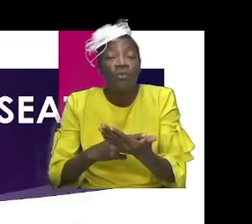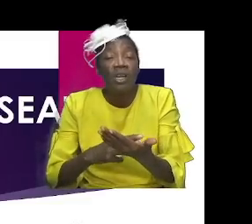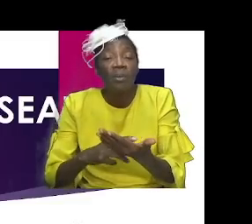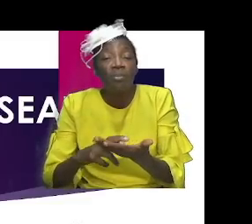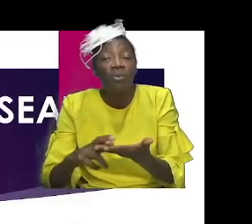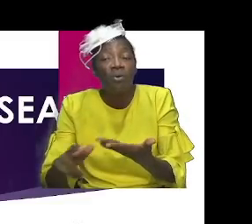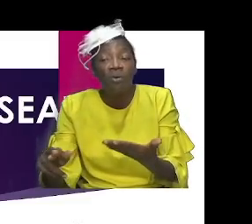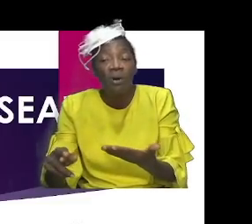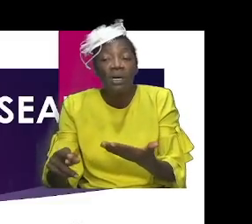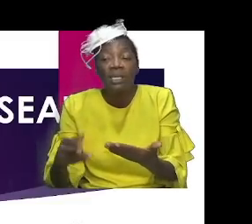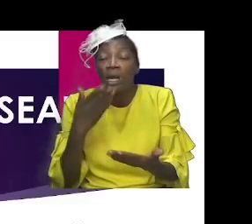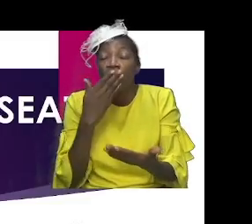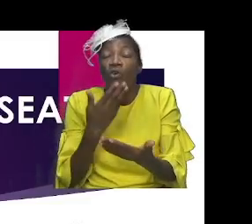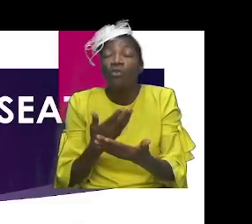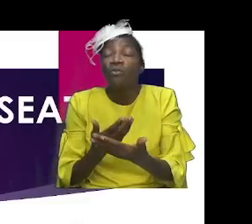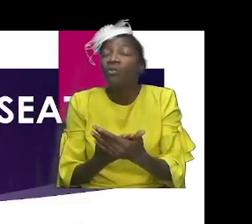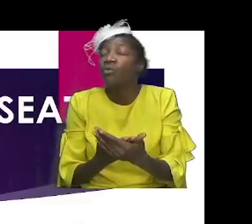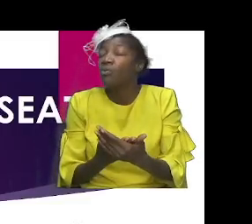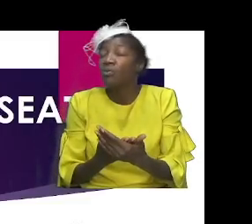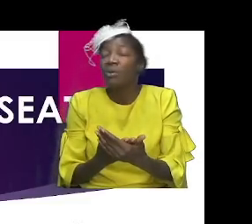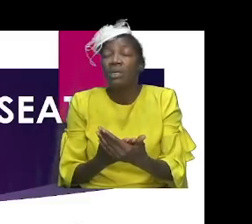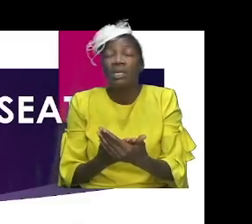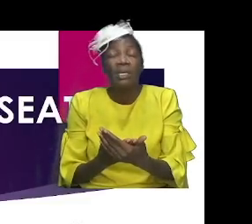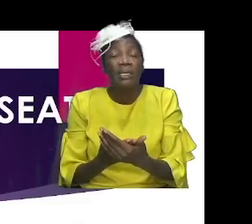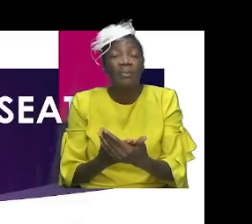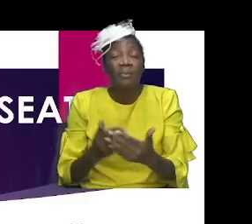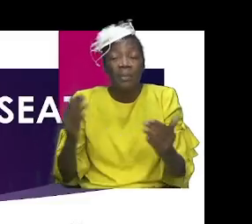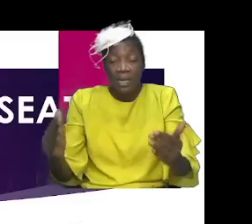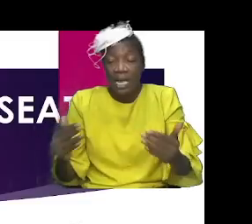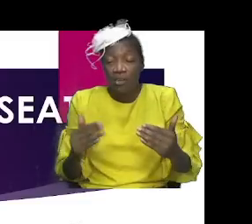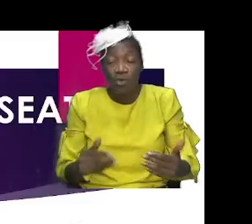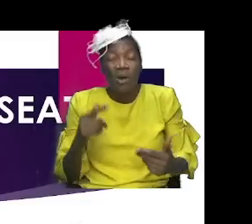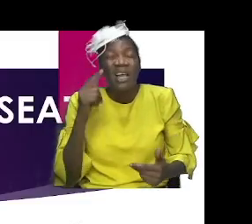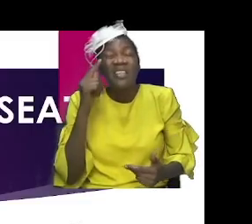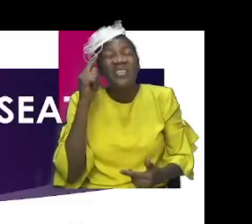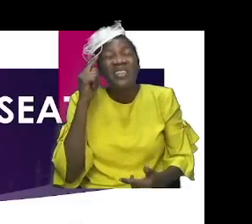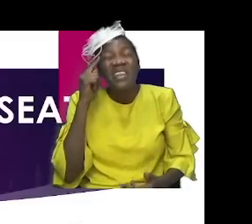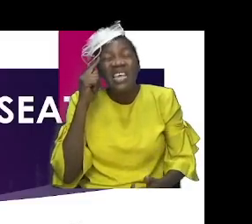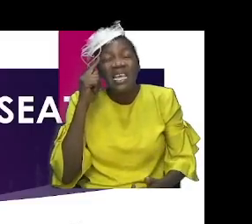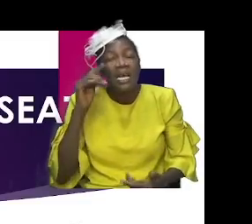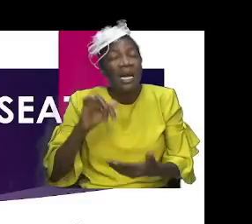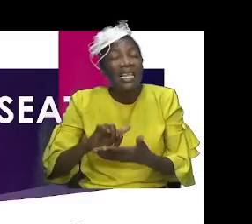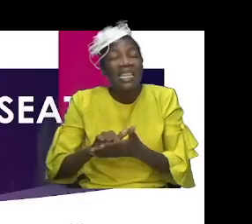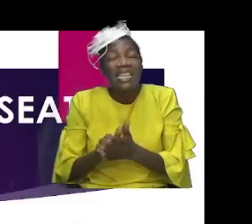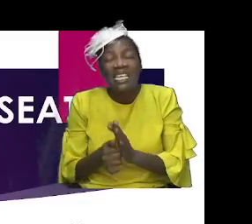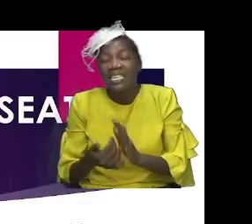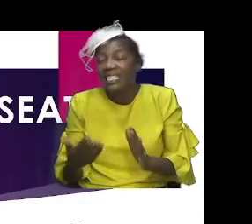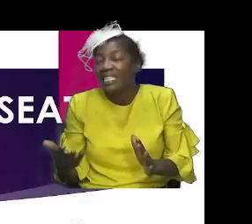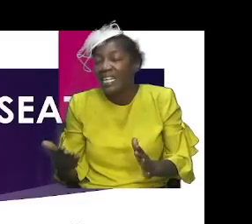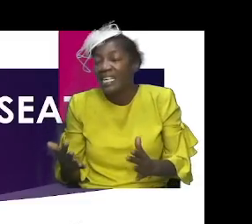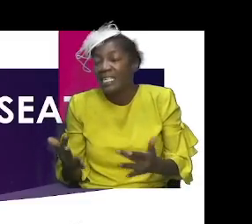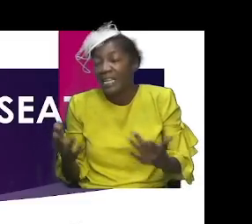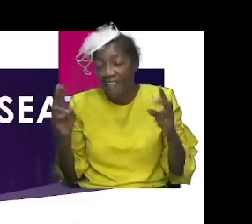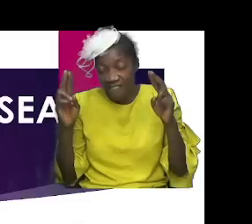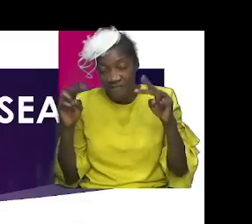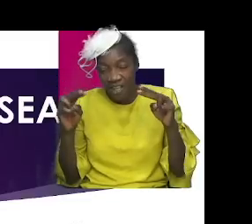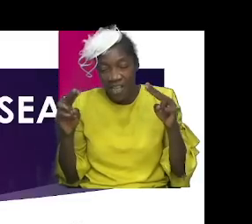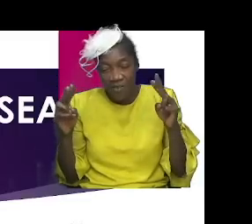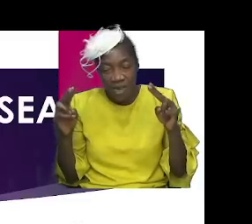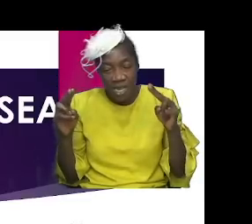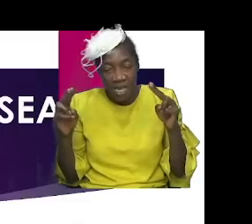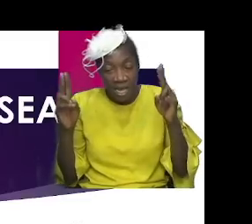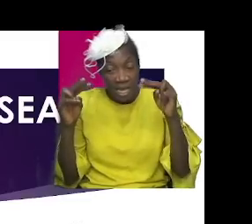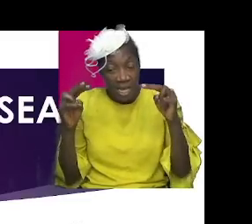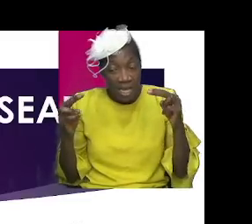And if there be any praise, he was encouraging us to think on these things. It is very important, saints of